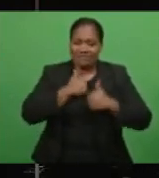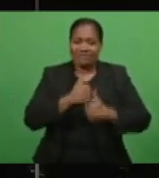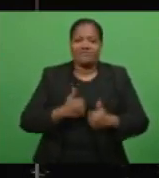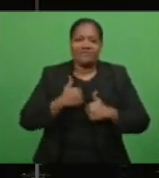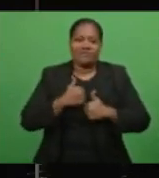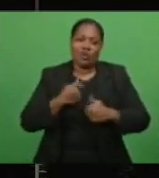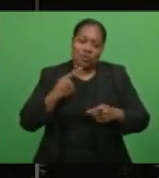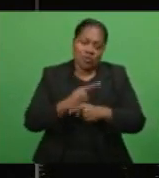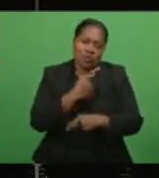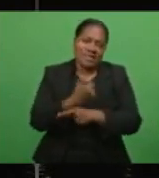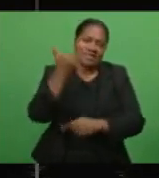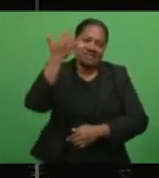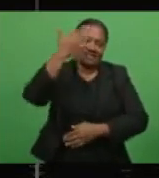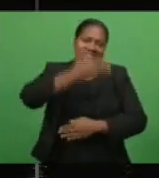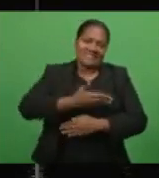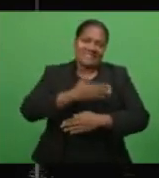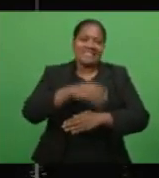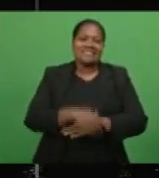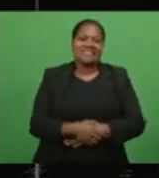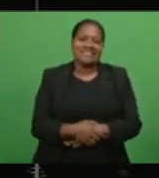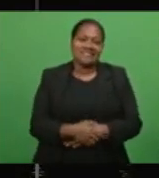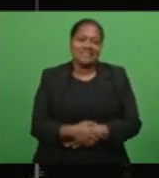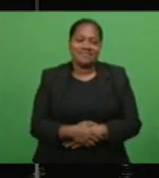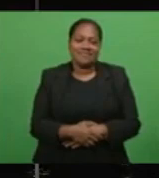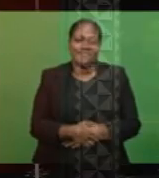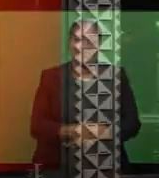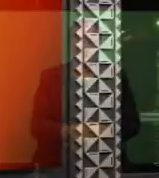safe. Good night.